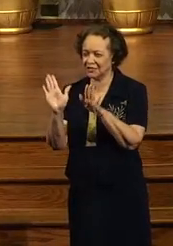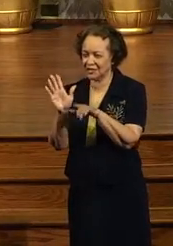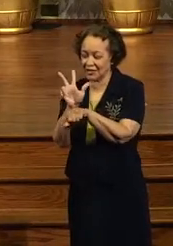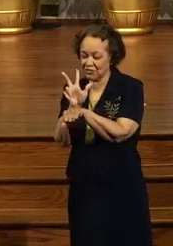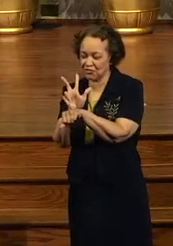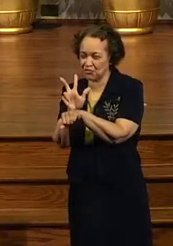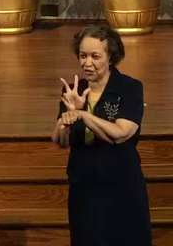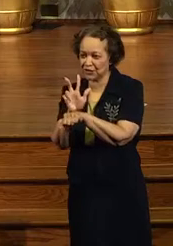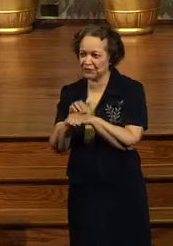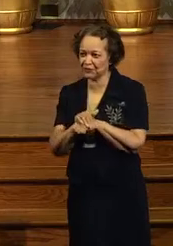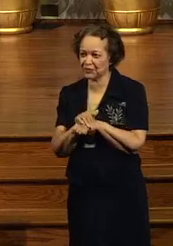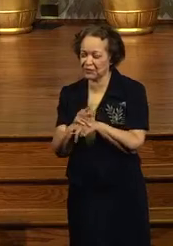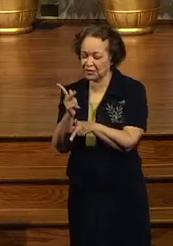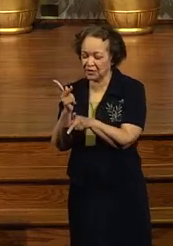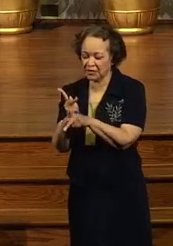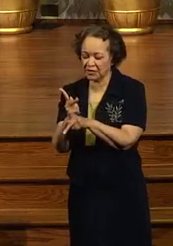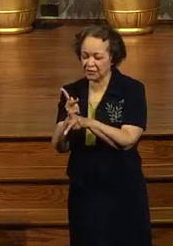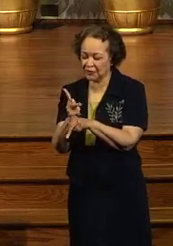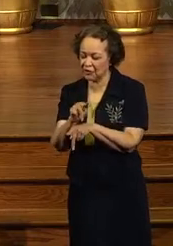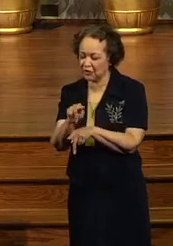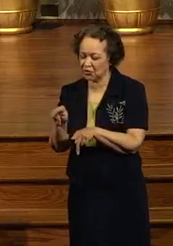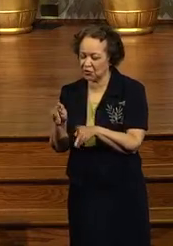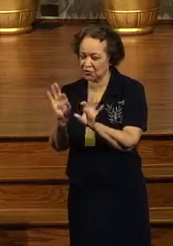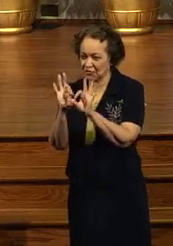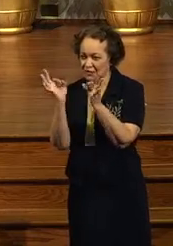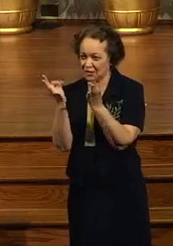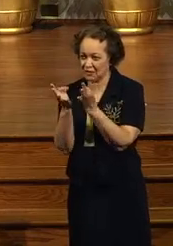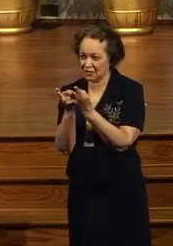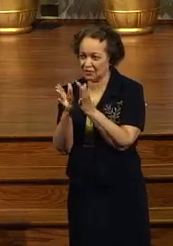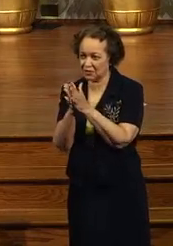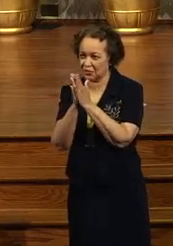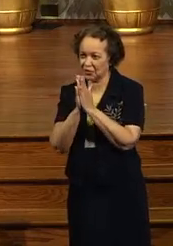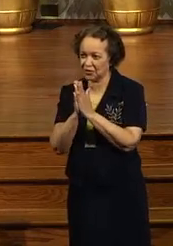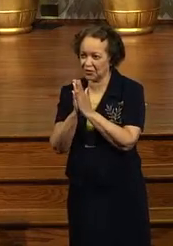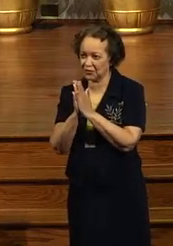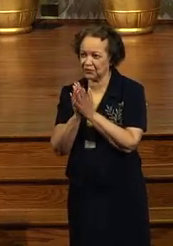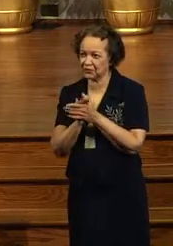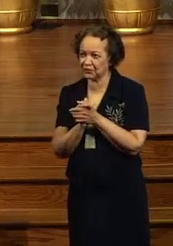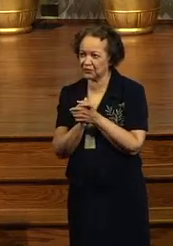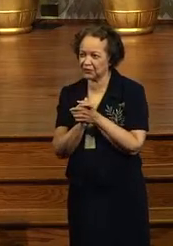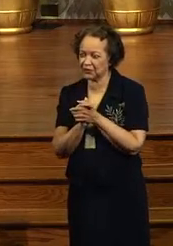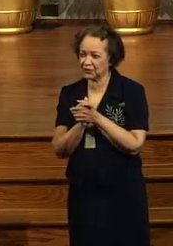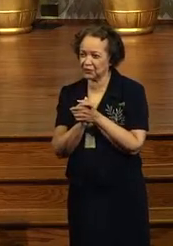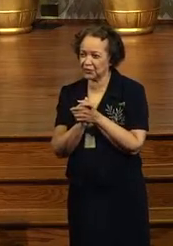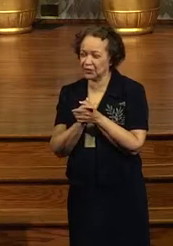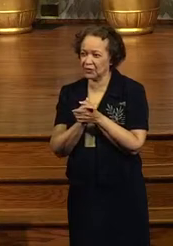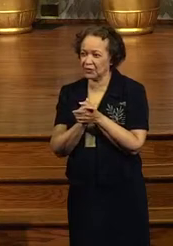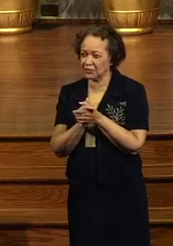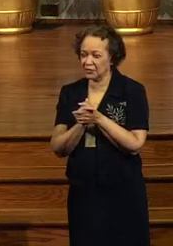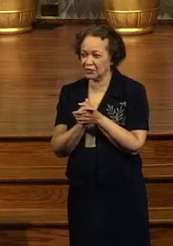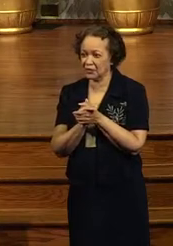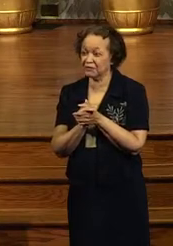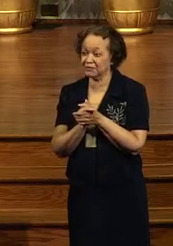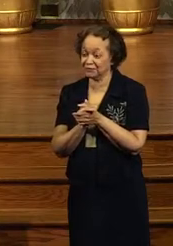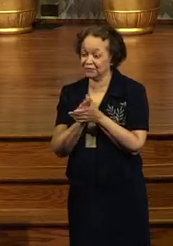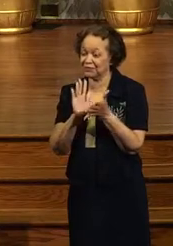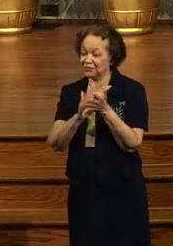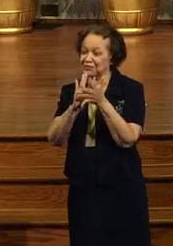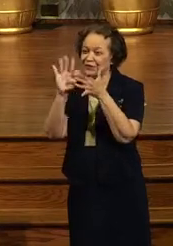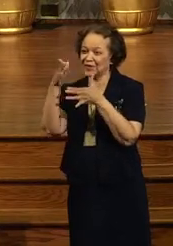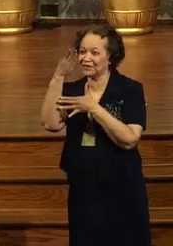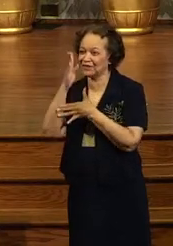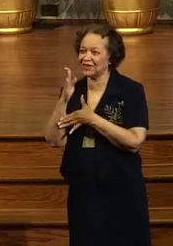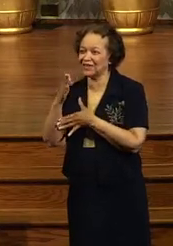remember to keep those families in prayer. But we have, praise God, we have birthdays. Miss